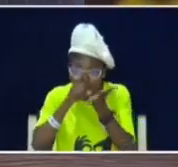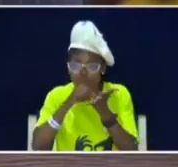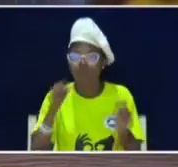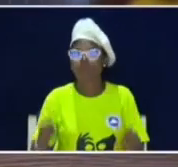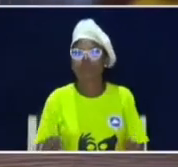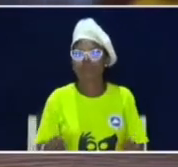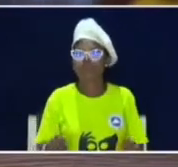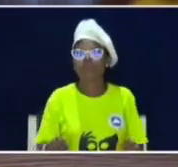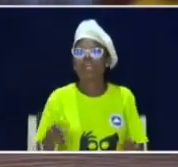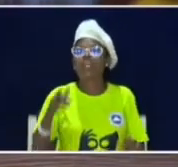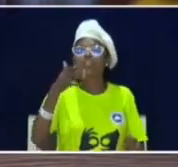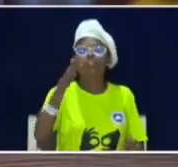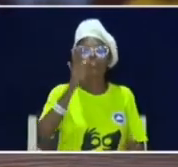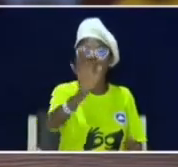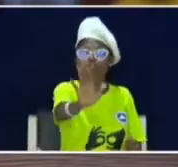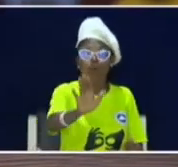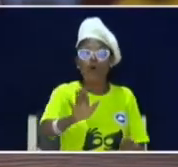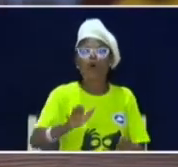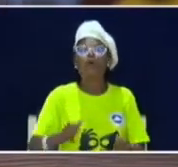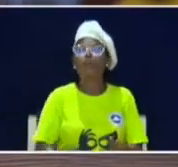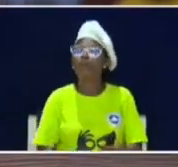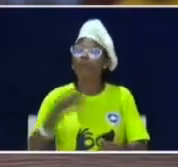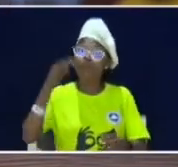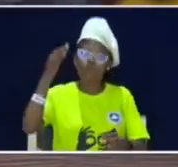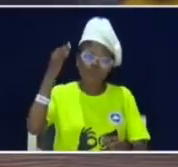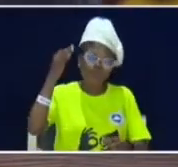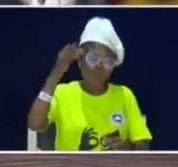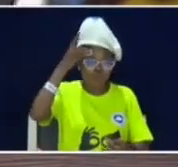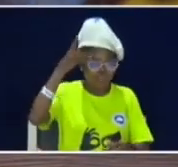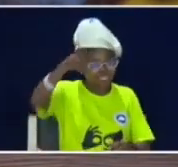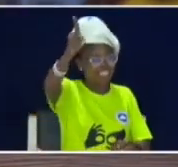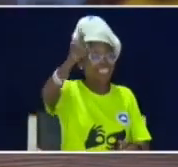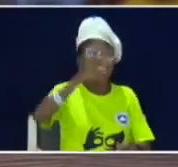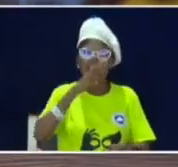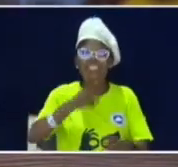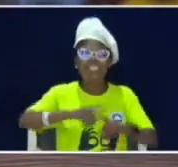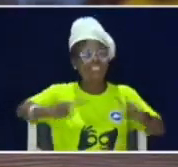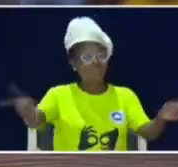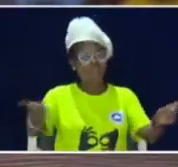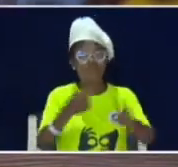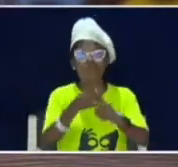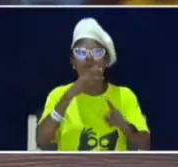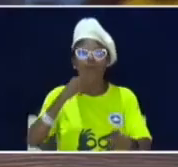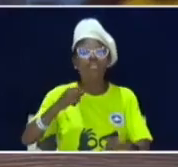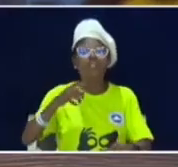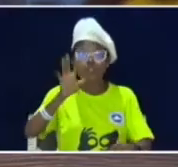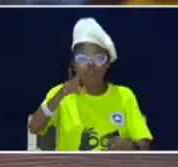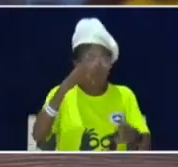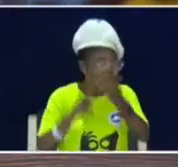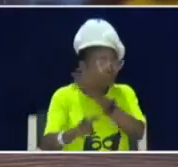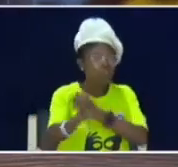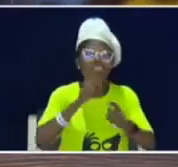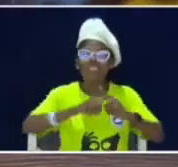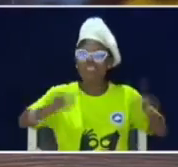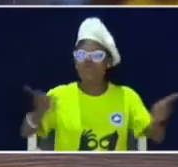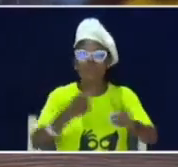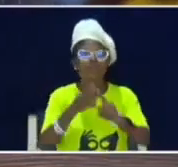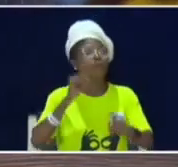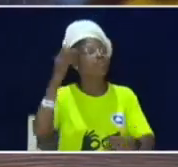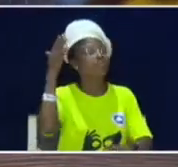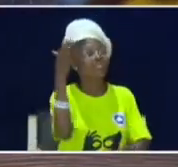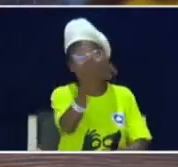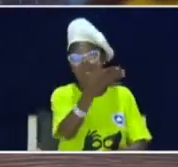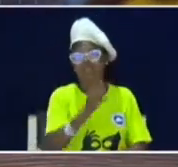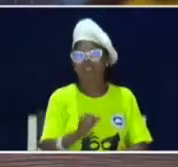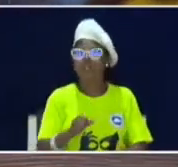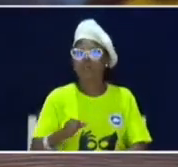Your destination is different from theirs. Your vision is different from theirs. Lesson number 3 from an eagle. Eagle